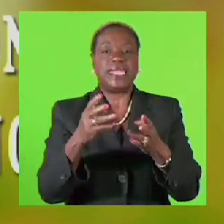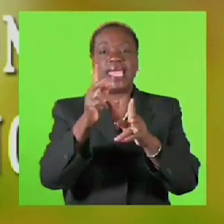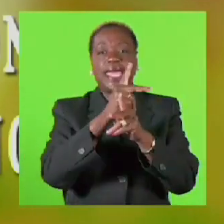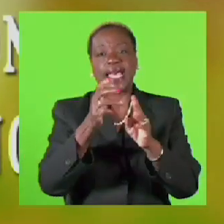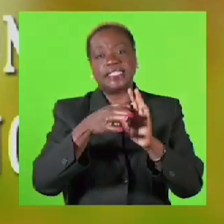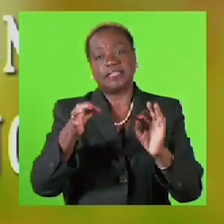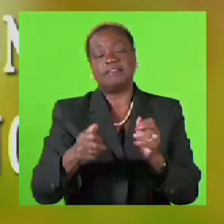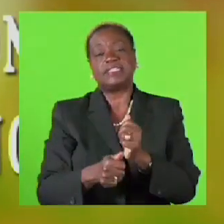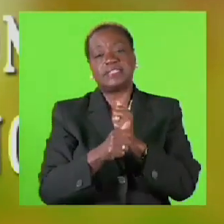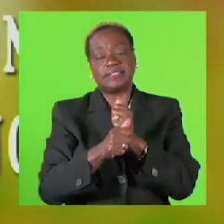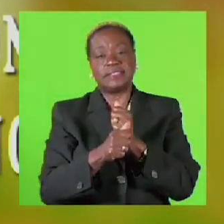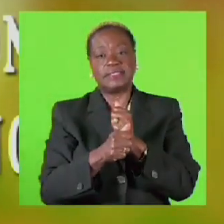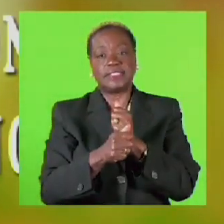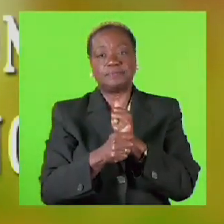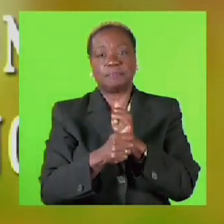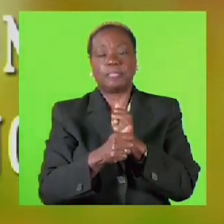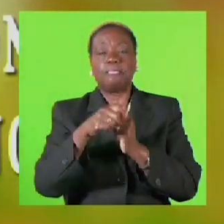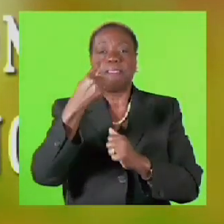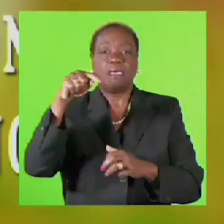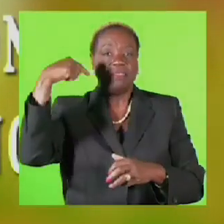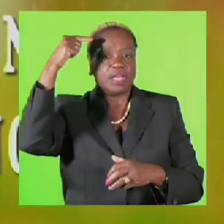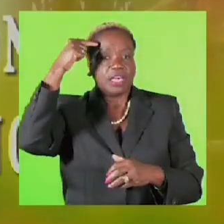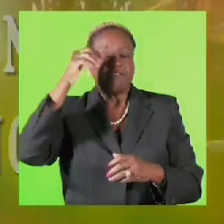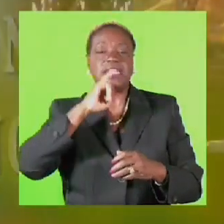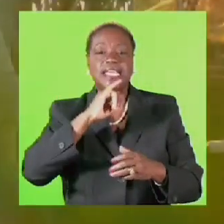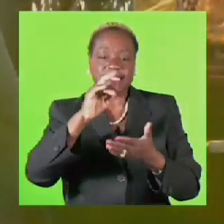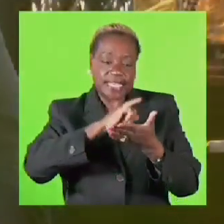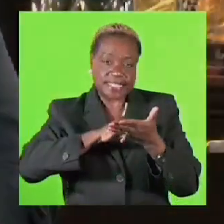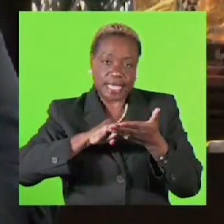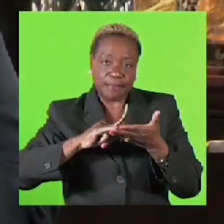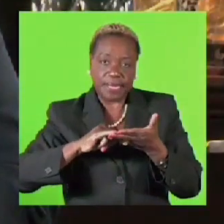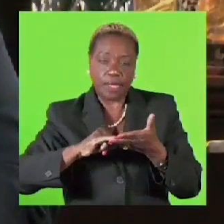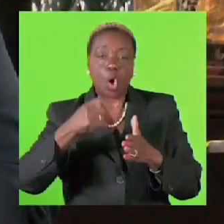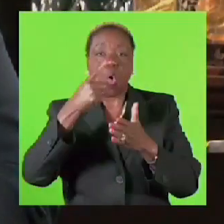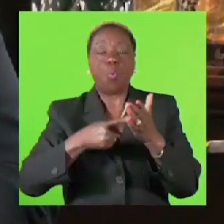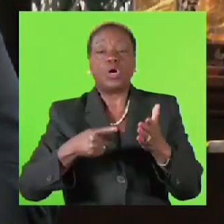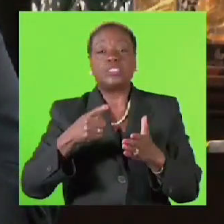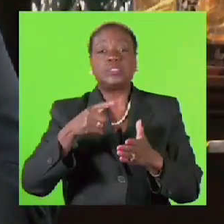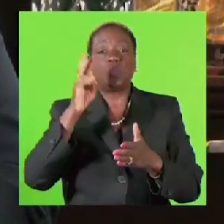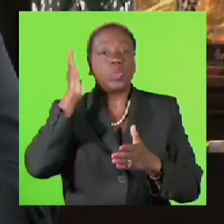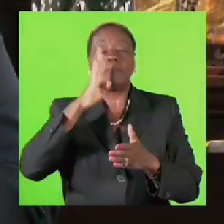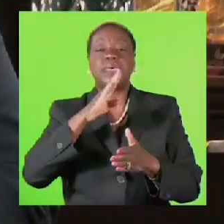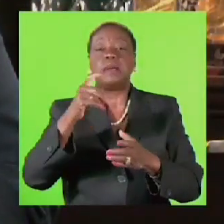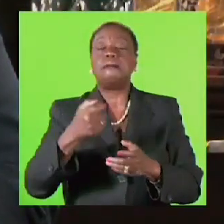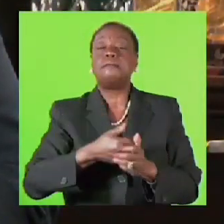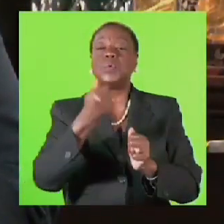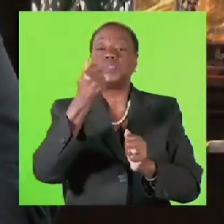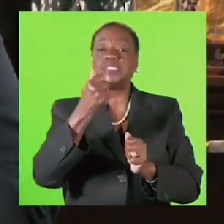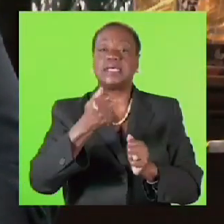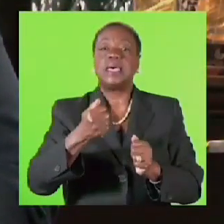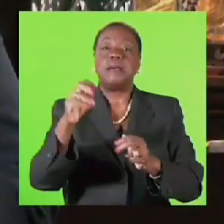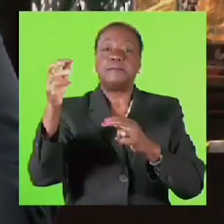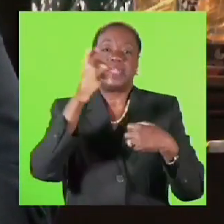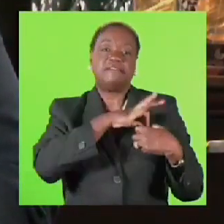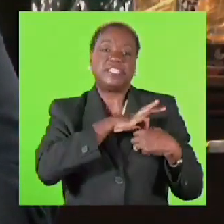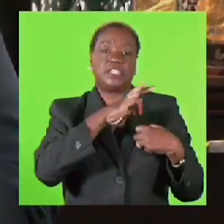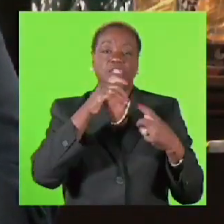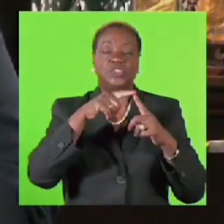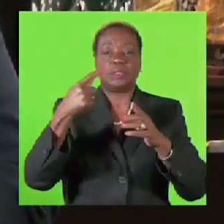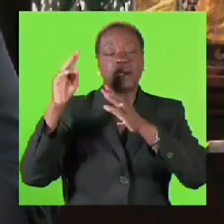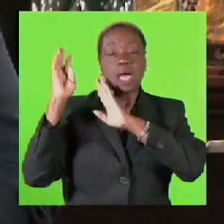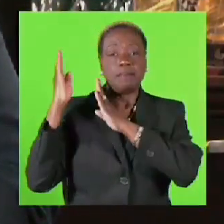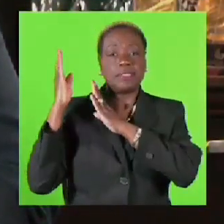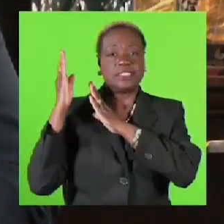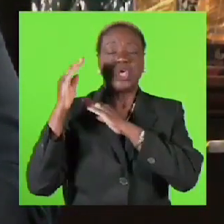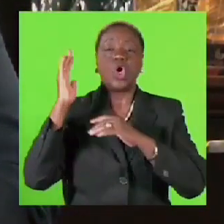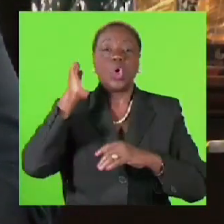of possible assistance. The government is examining what may be most beneficial to the Bahamas. We